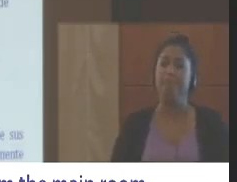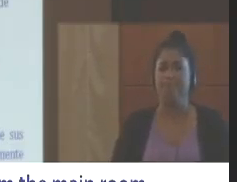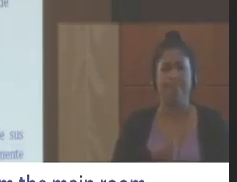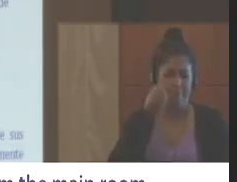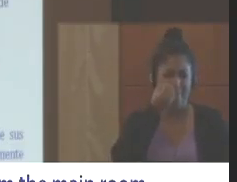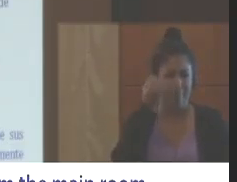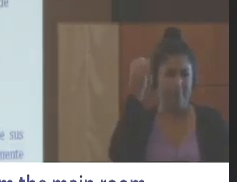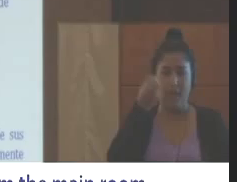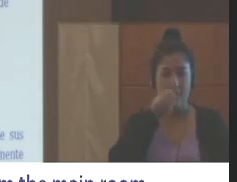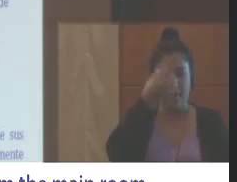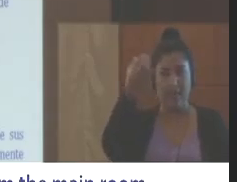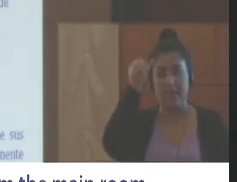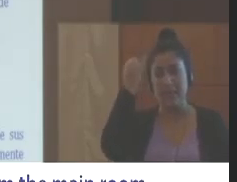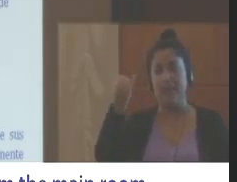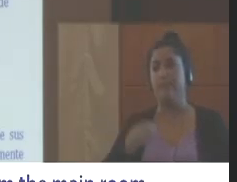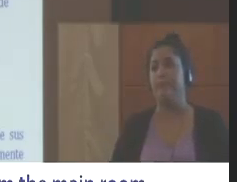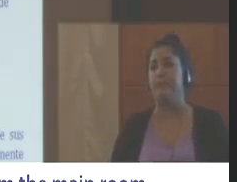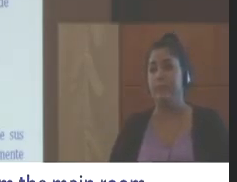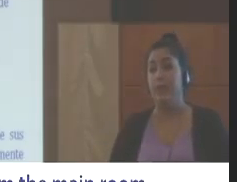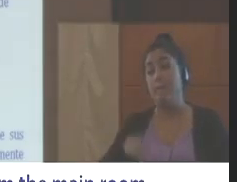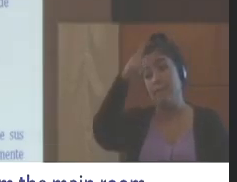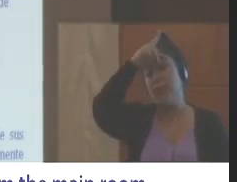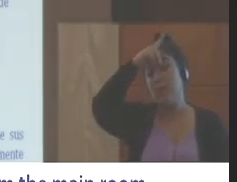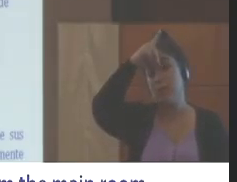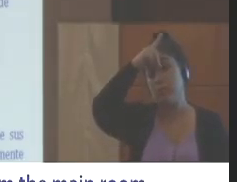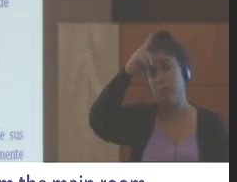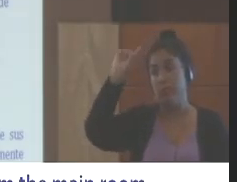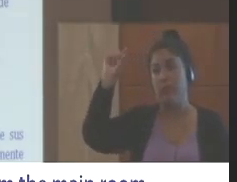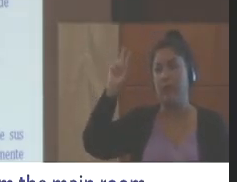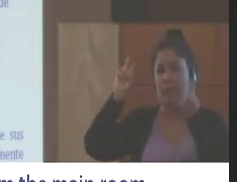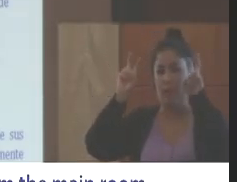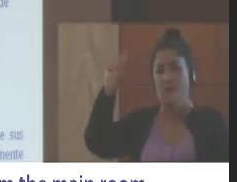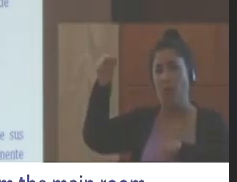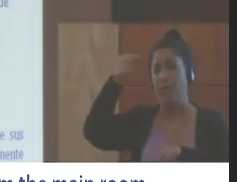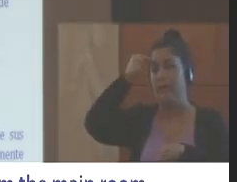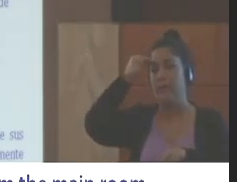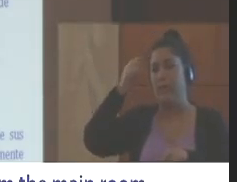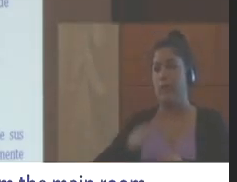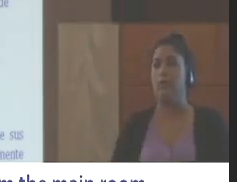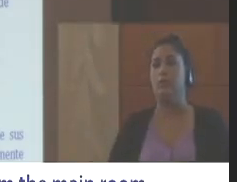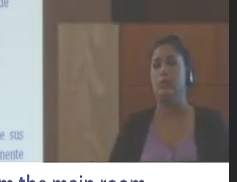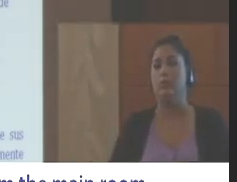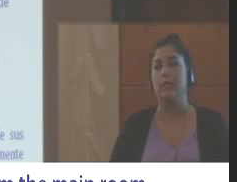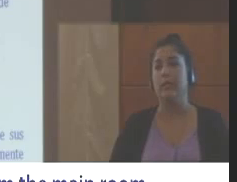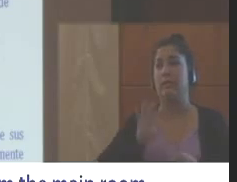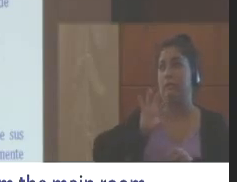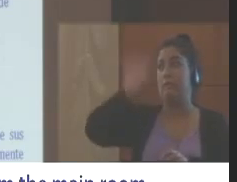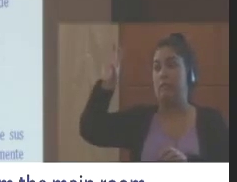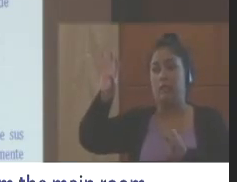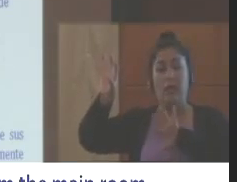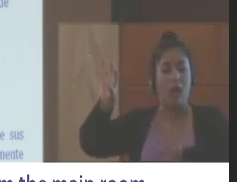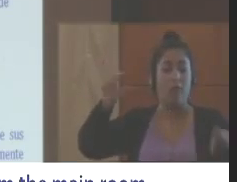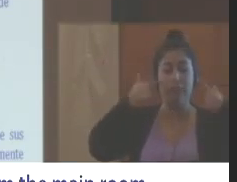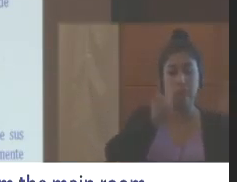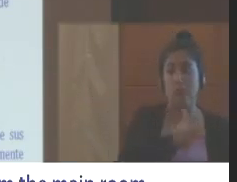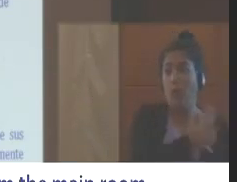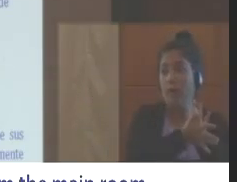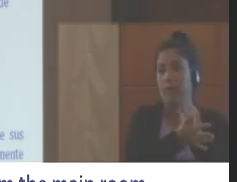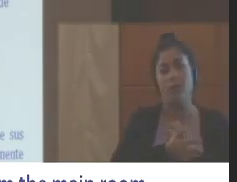Only to comment on the issue of governability, Peru is a country that implements the policy of